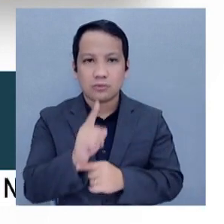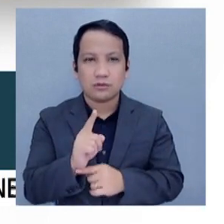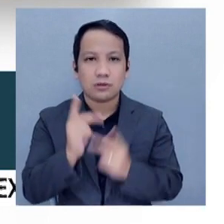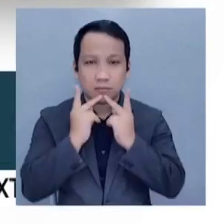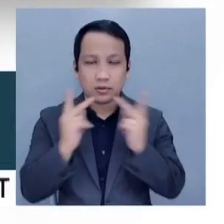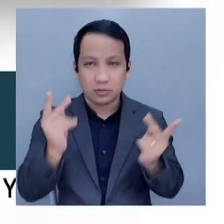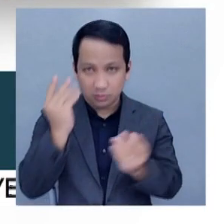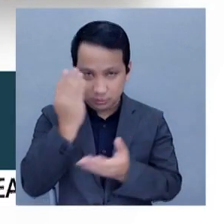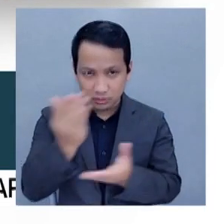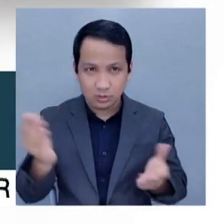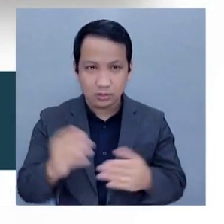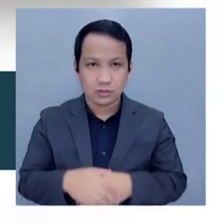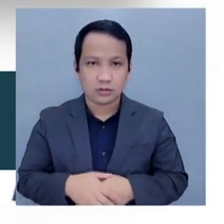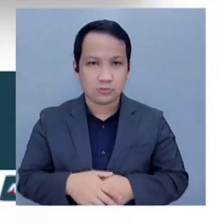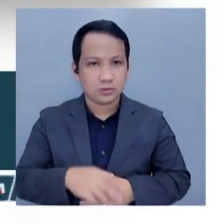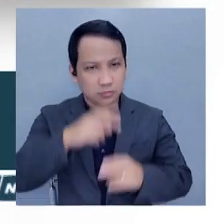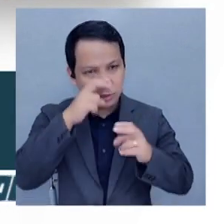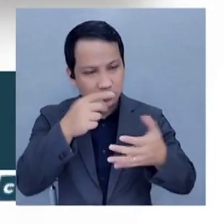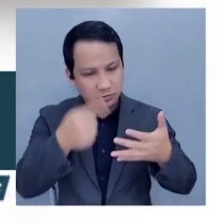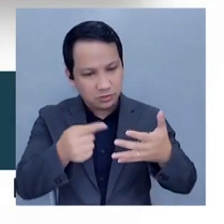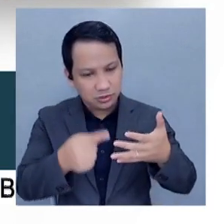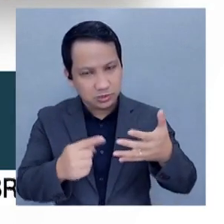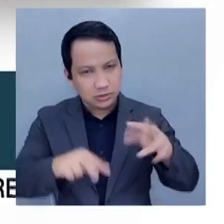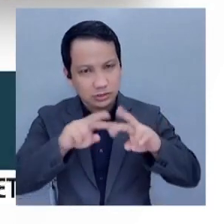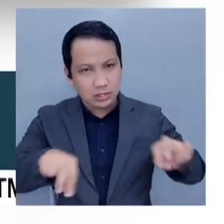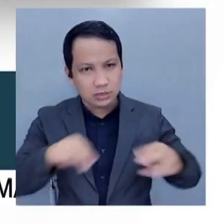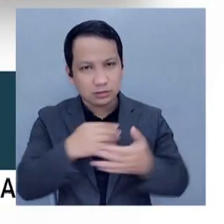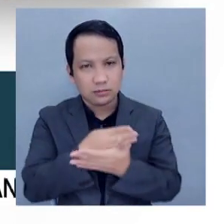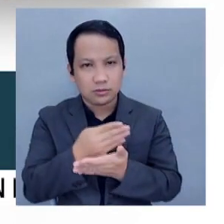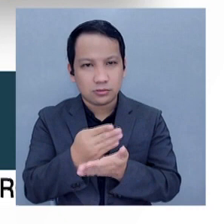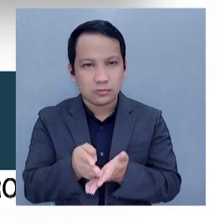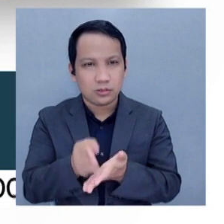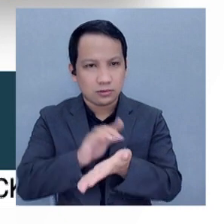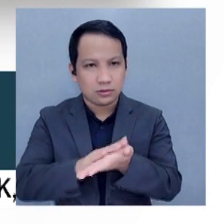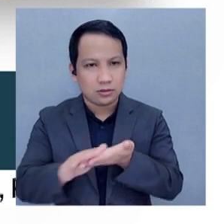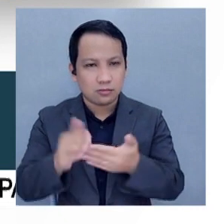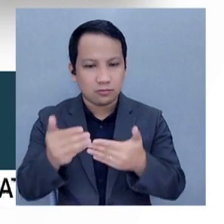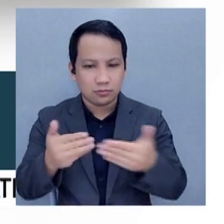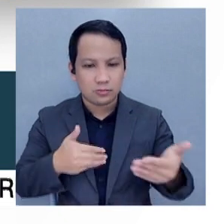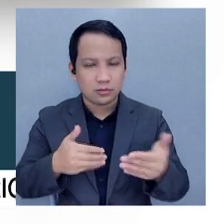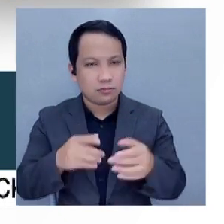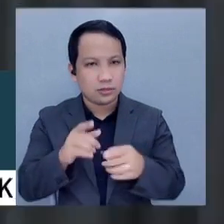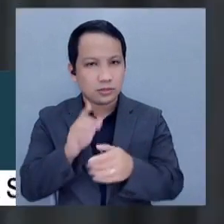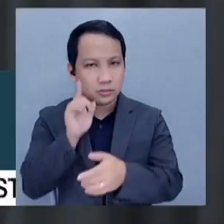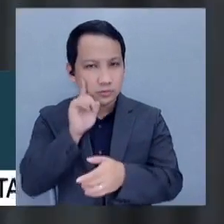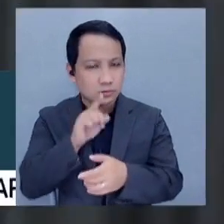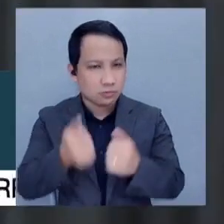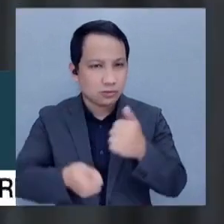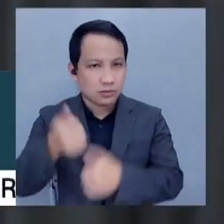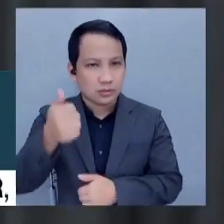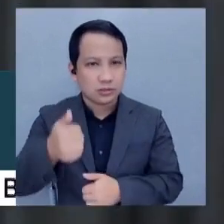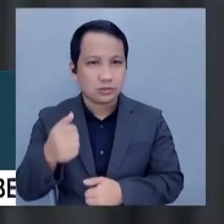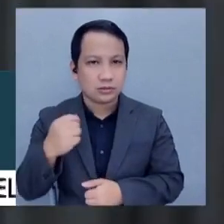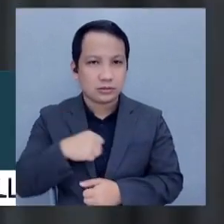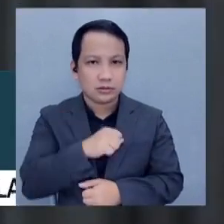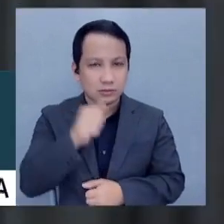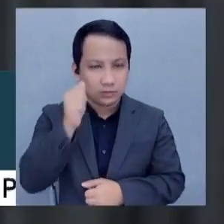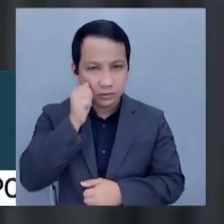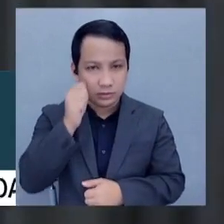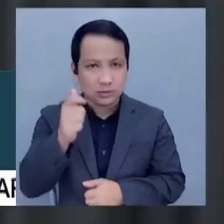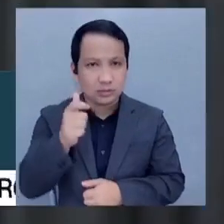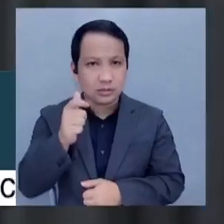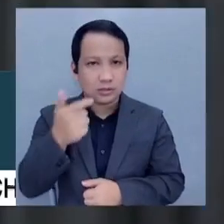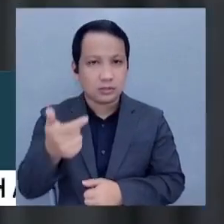will scrutinize the budget to ensure it will be polished before passing. For Senator Sonny Angara, only agencies with defined